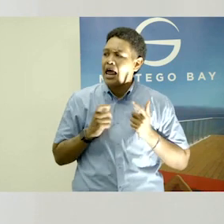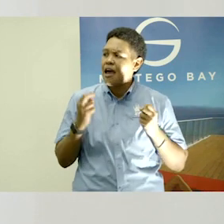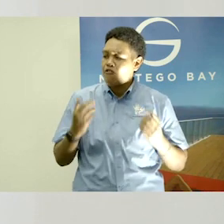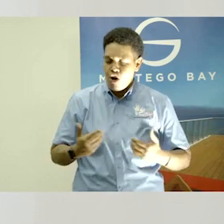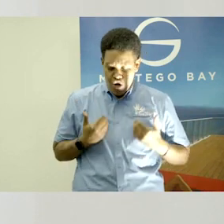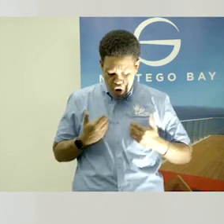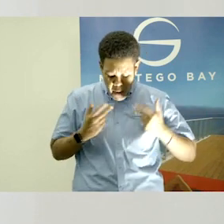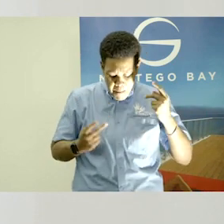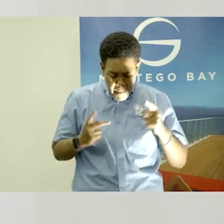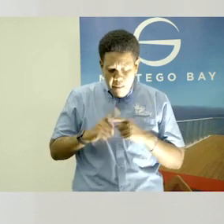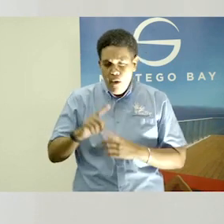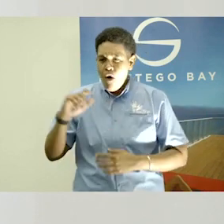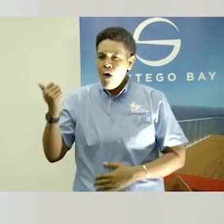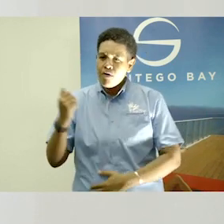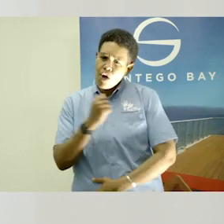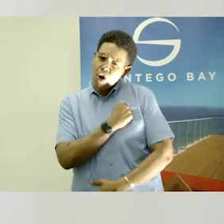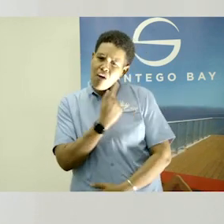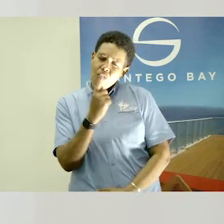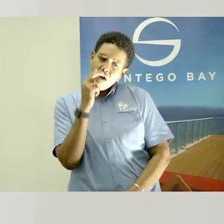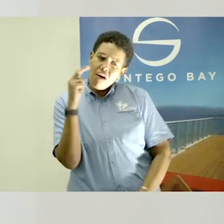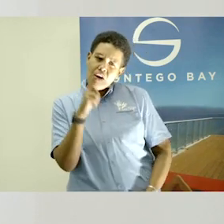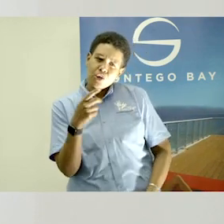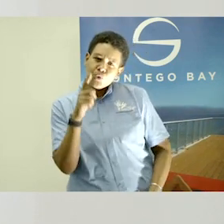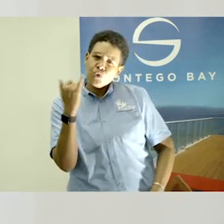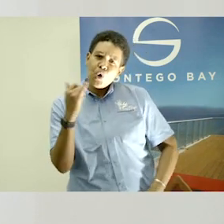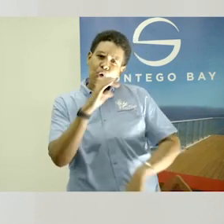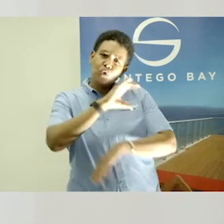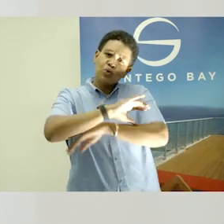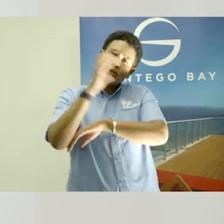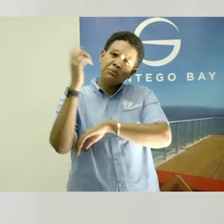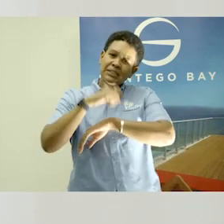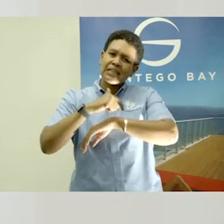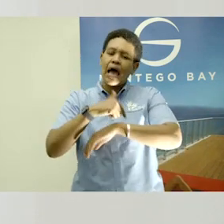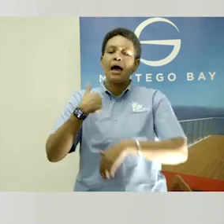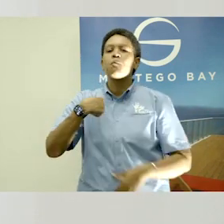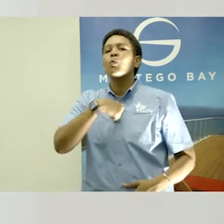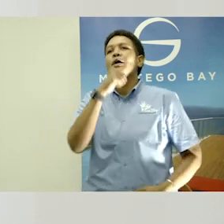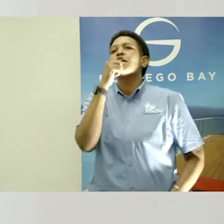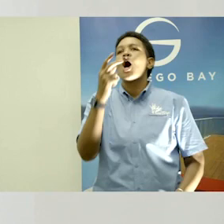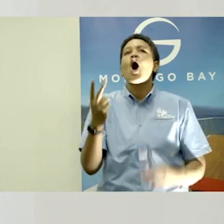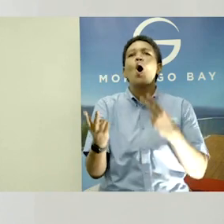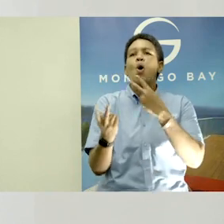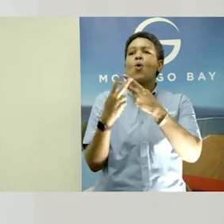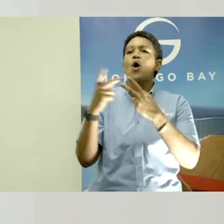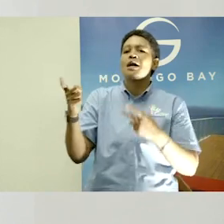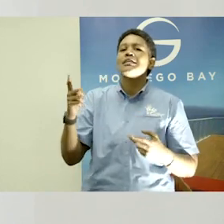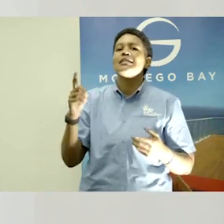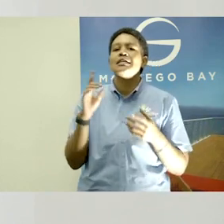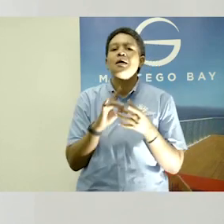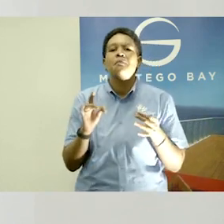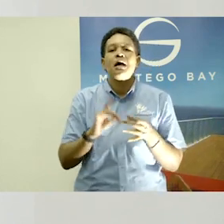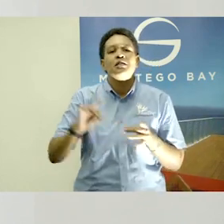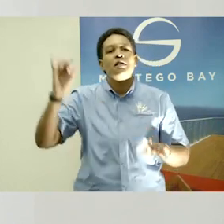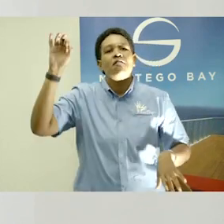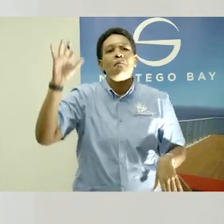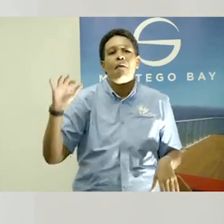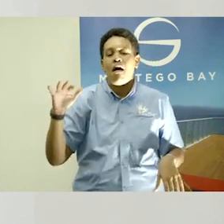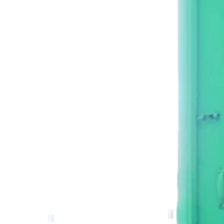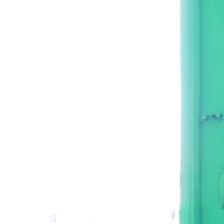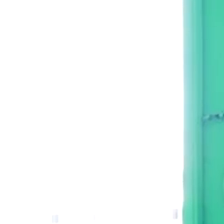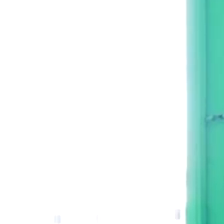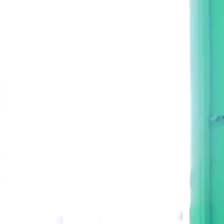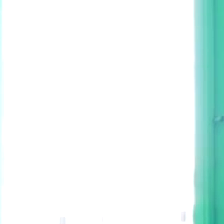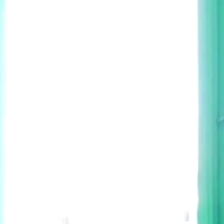Dr. Christopher Tufton says the focus has been on boosting readiness with technocrats and clinicians from across the public health